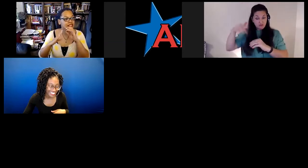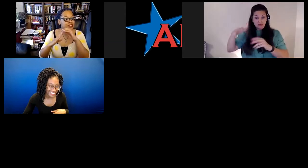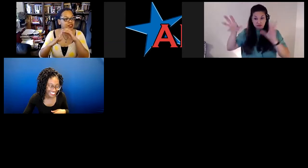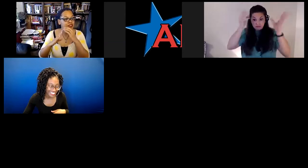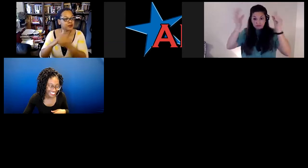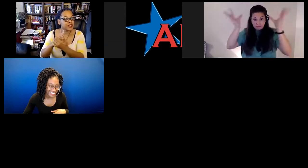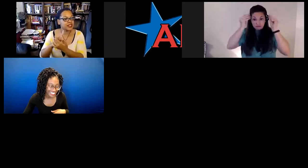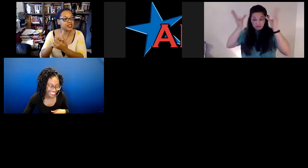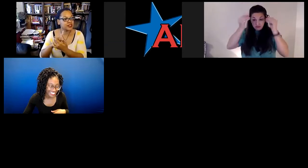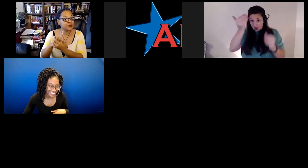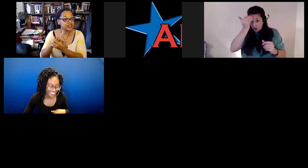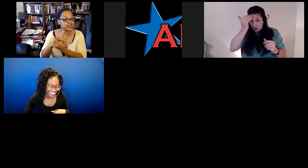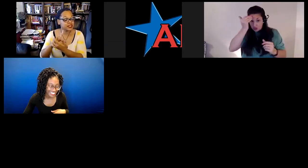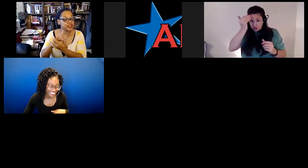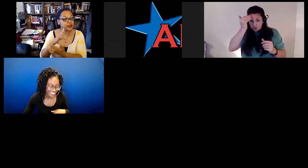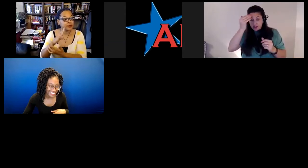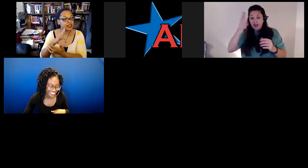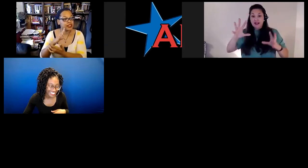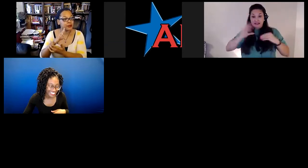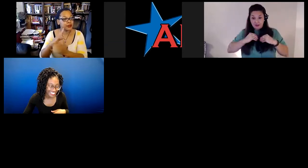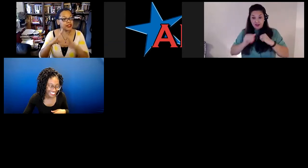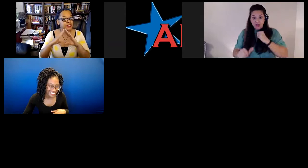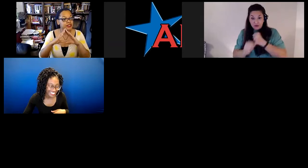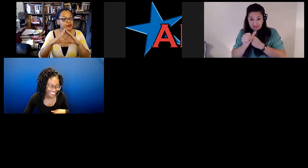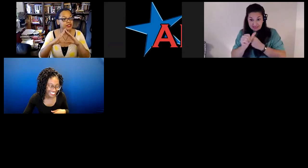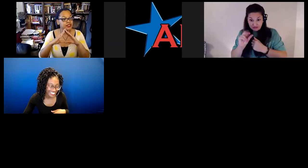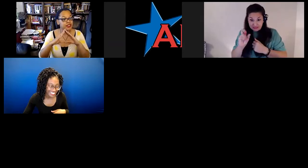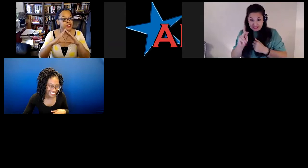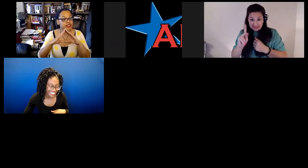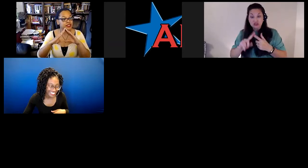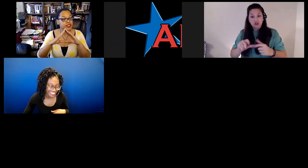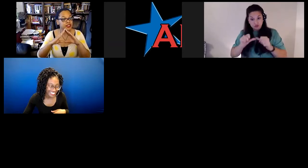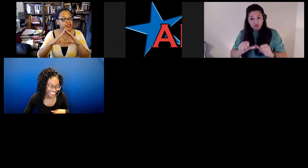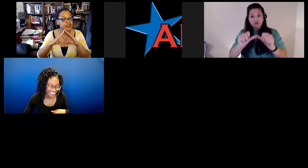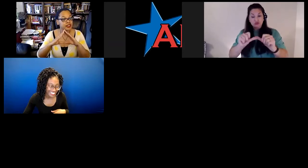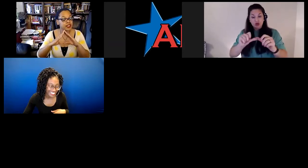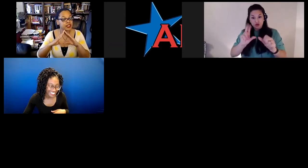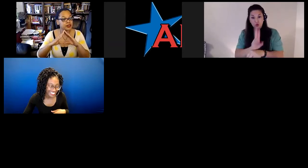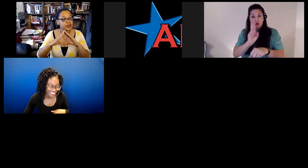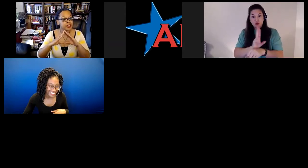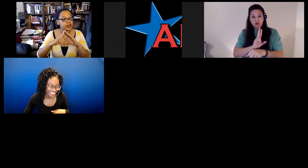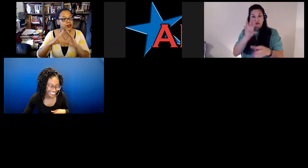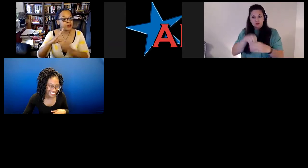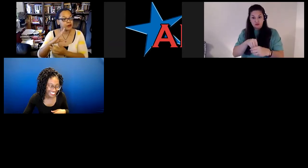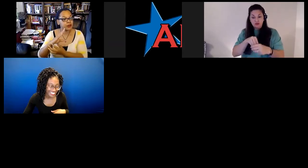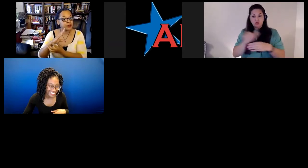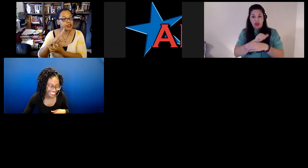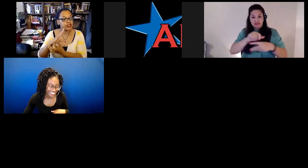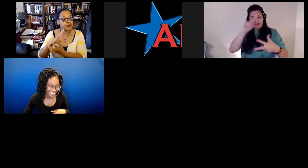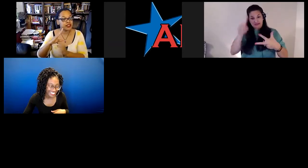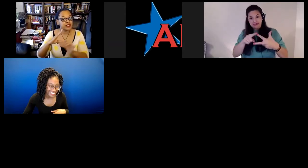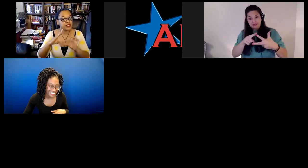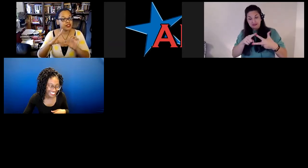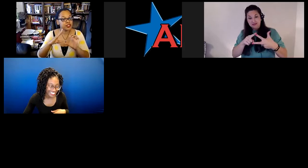taking that knowledge and taking the risk of putting it into practice, which is that second angle. When you put it